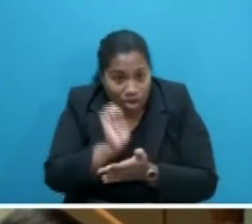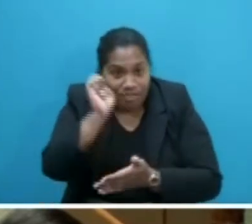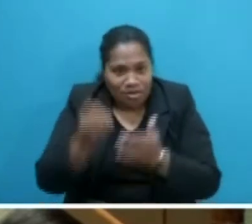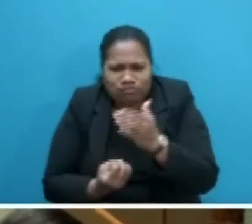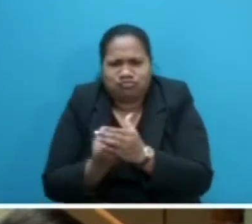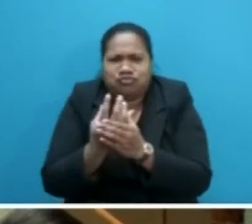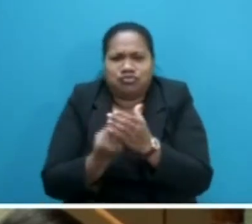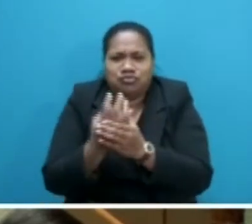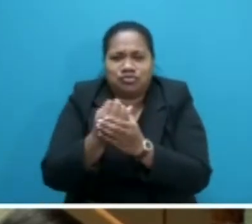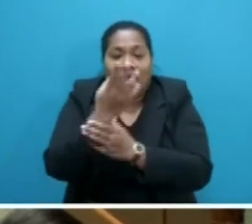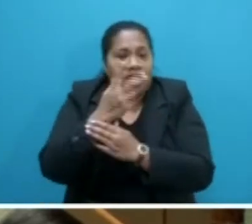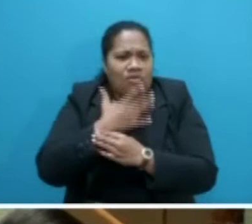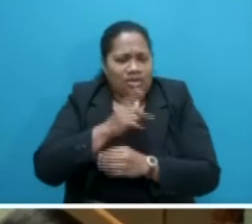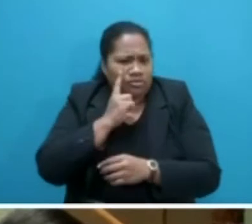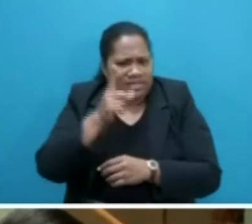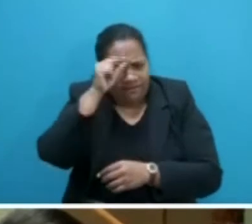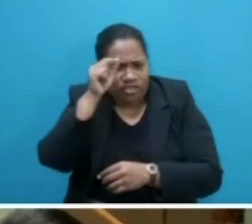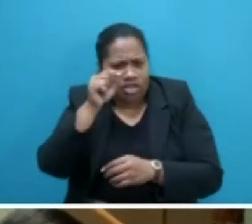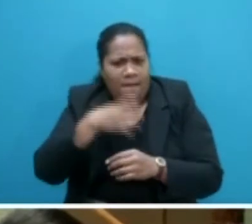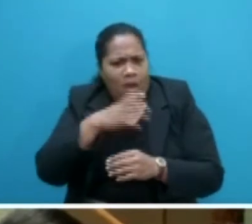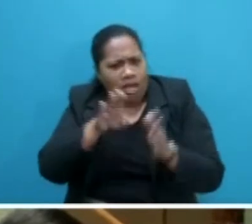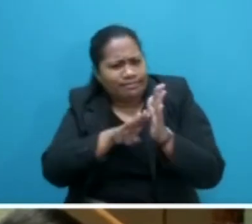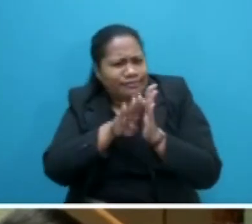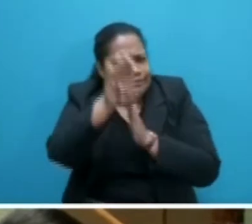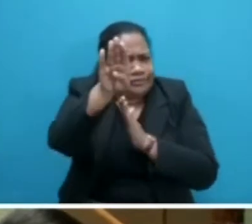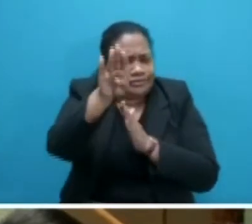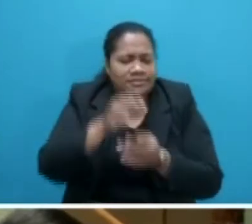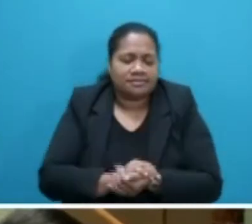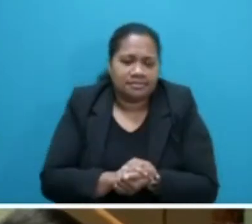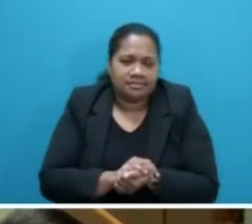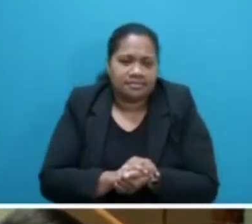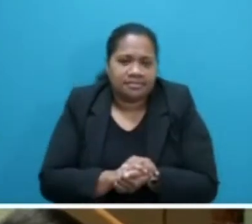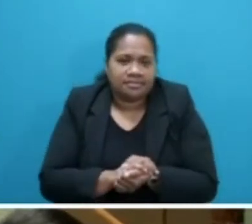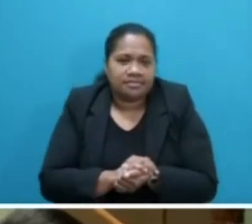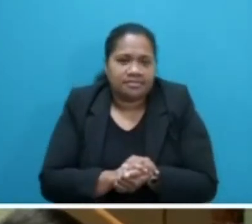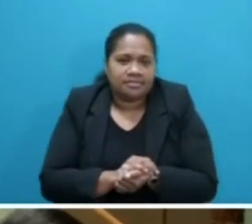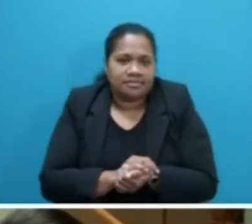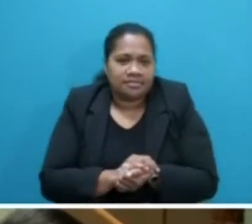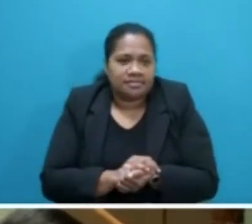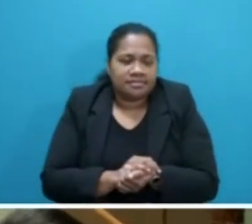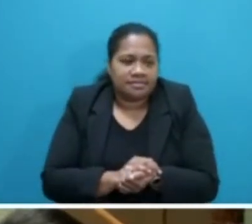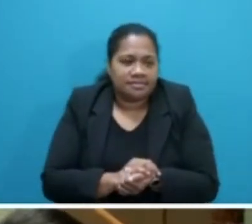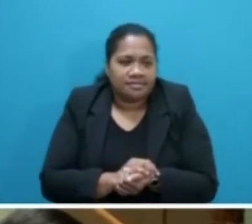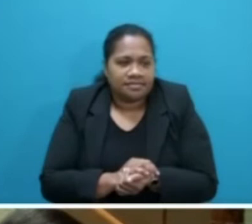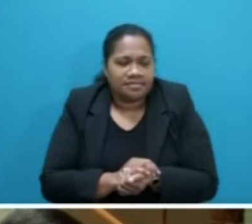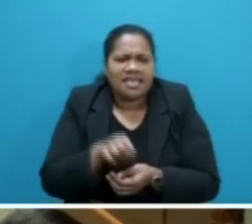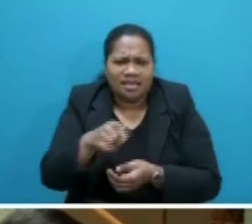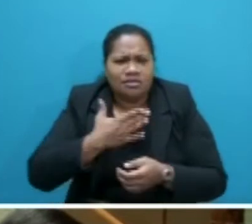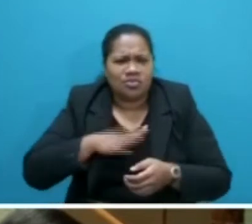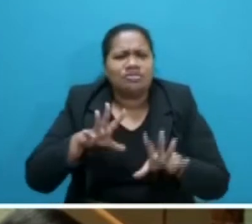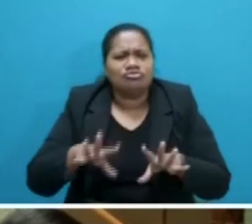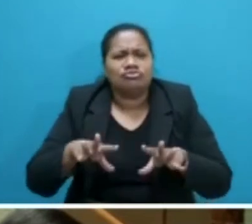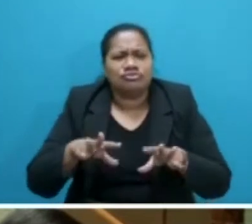Fijian prosperity. Just ask any of the recipients of our young entrepreneurship scheme. But